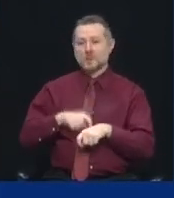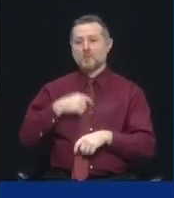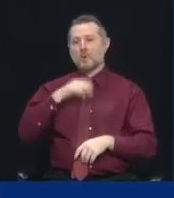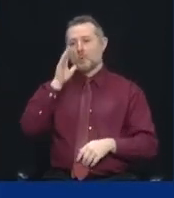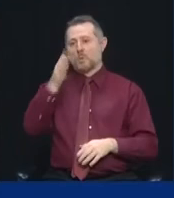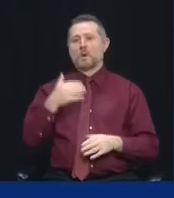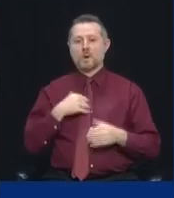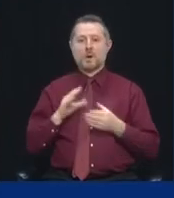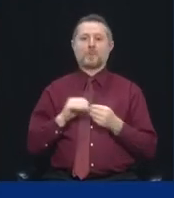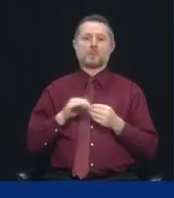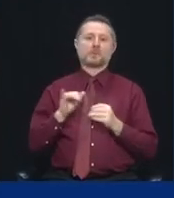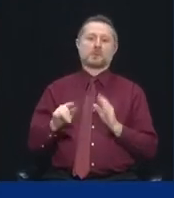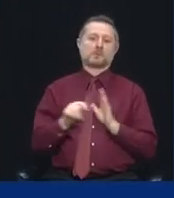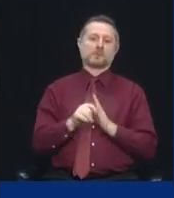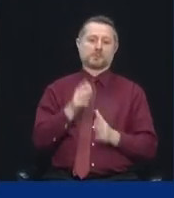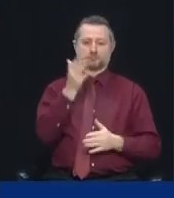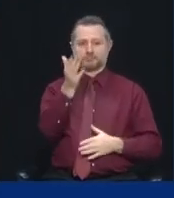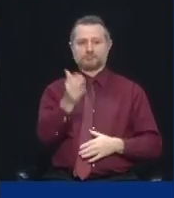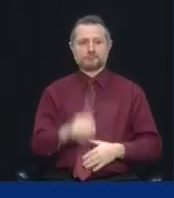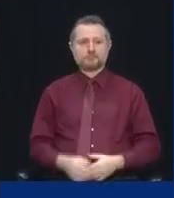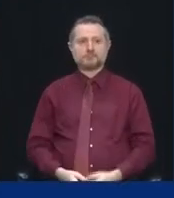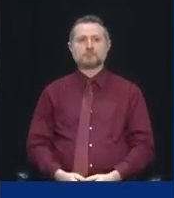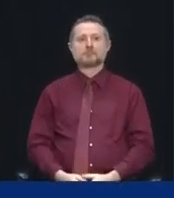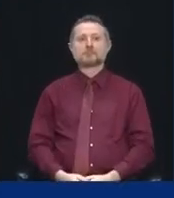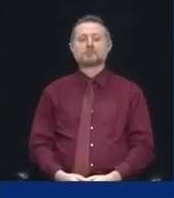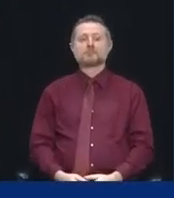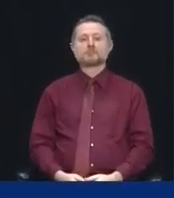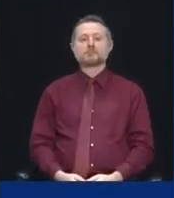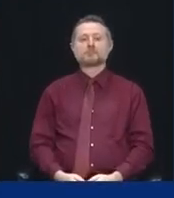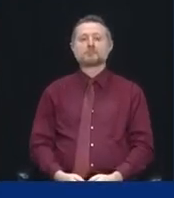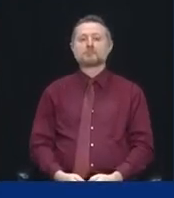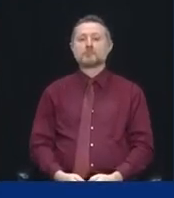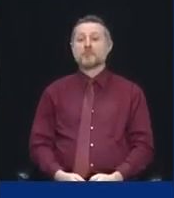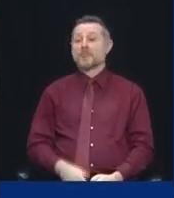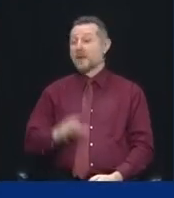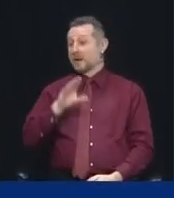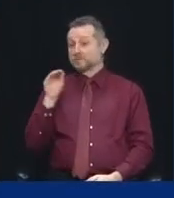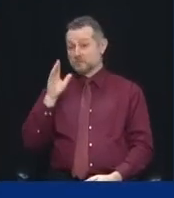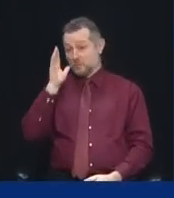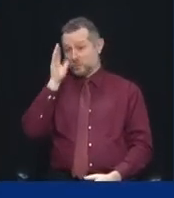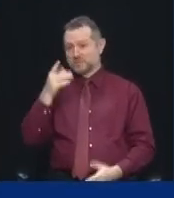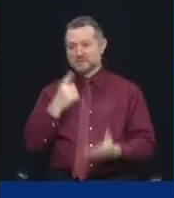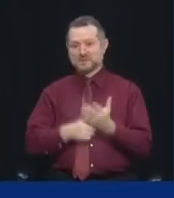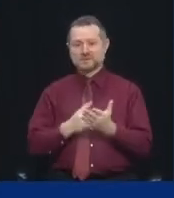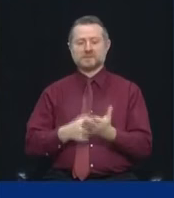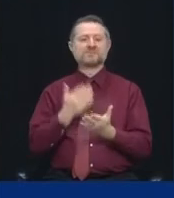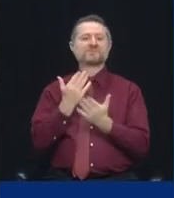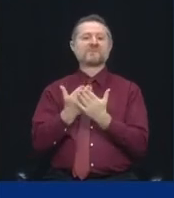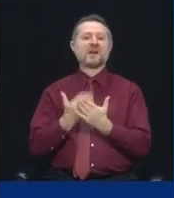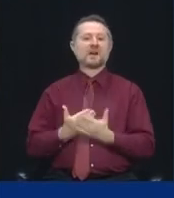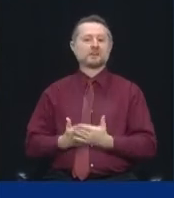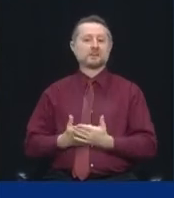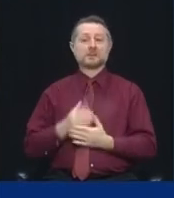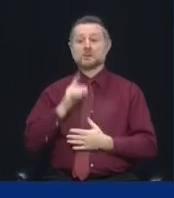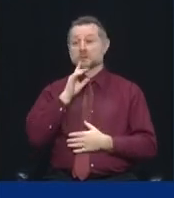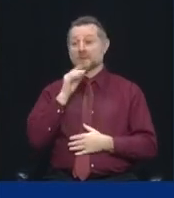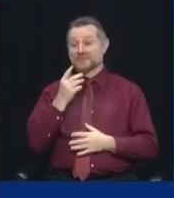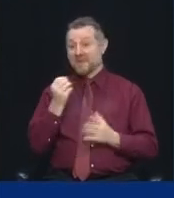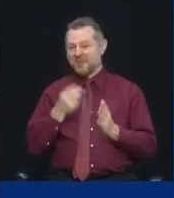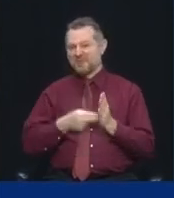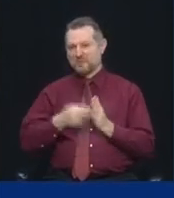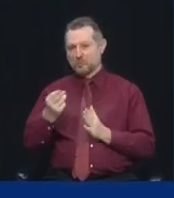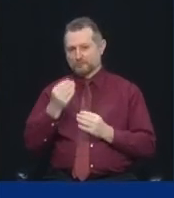comment about the review and about the facts and about the truth.